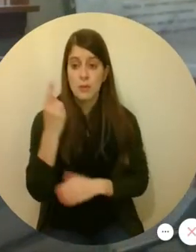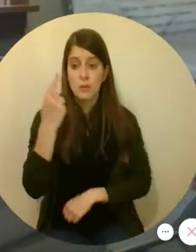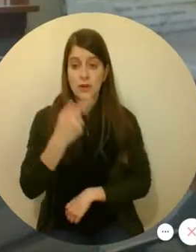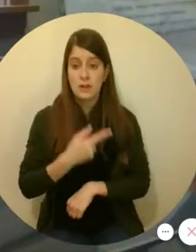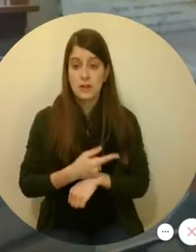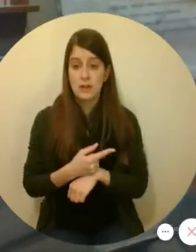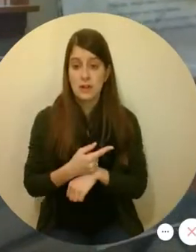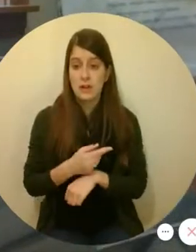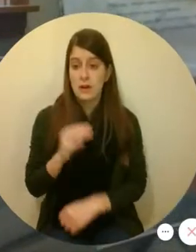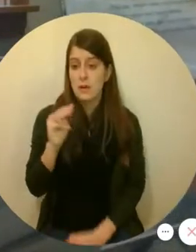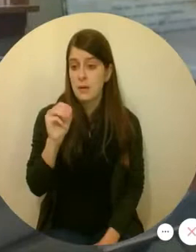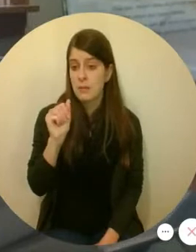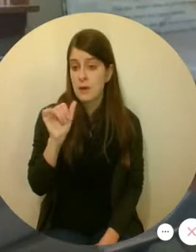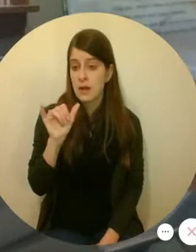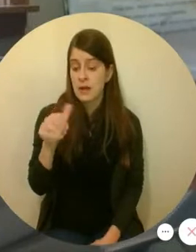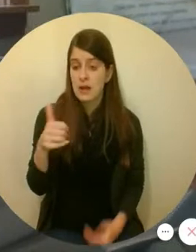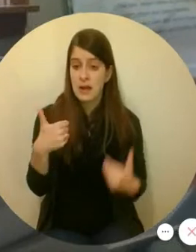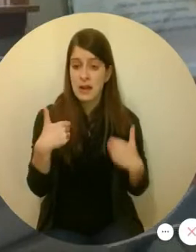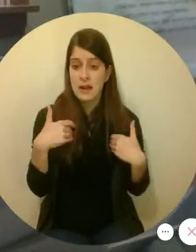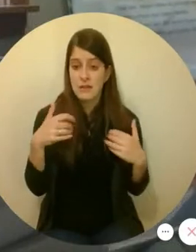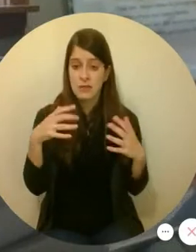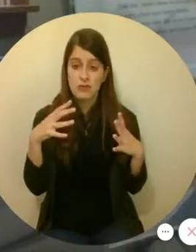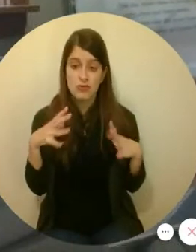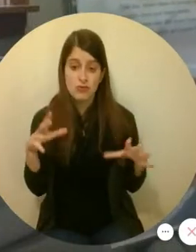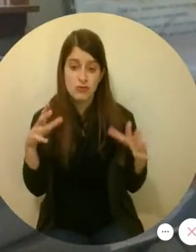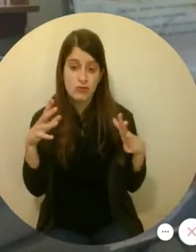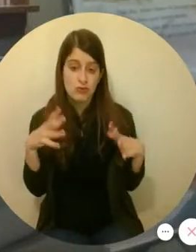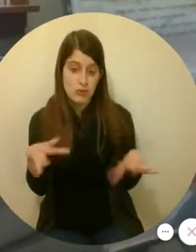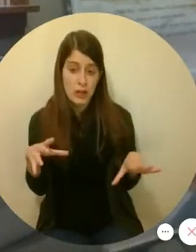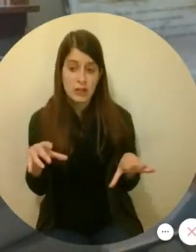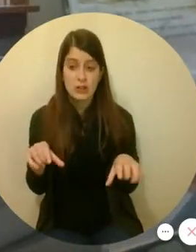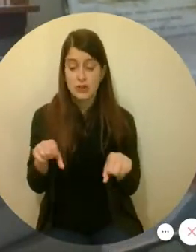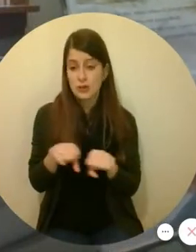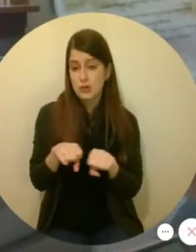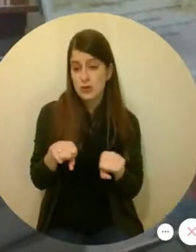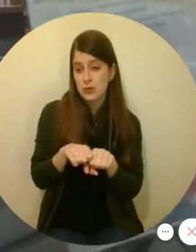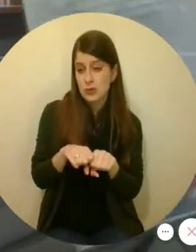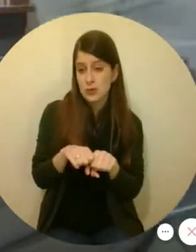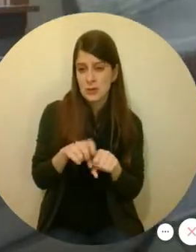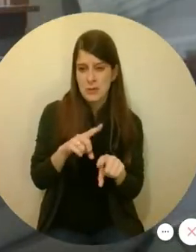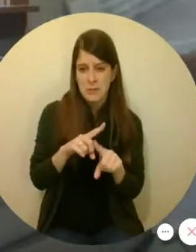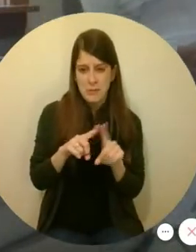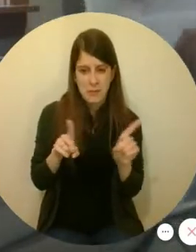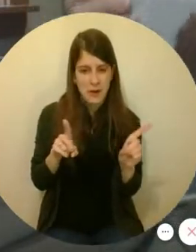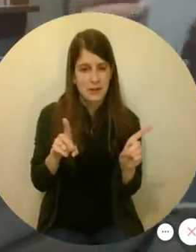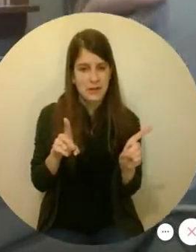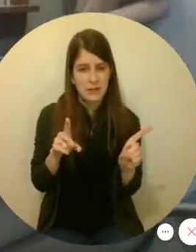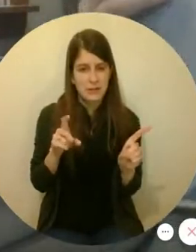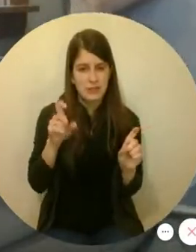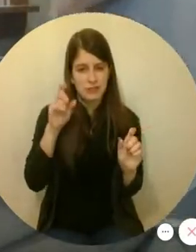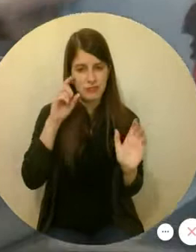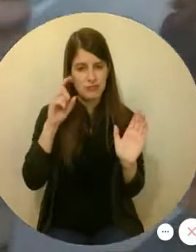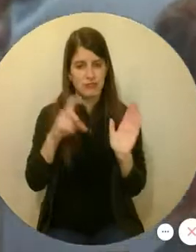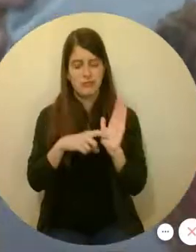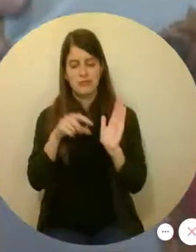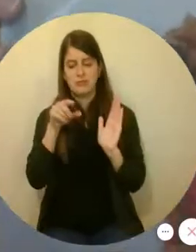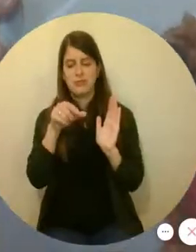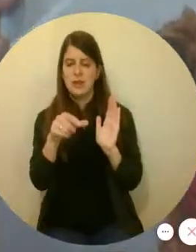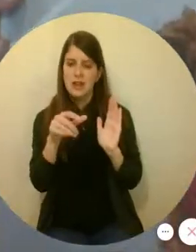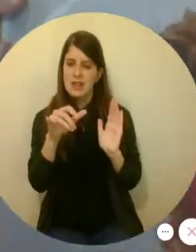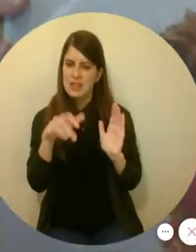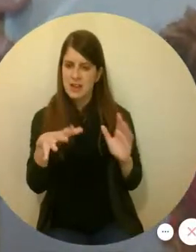wearing a pretty dress and fancy shoes. But the shoes and dress looked like they belonged to another girl before Maya.